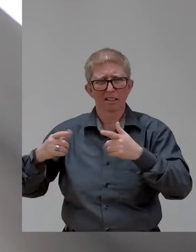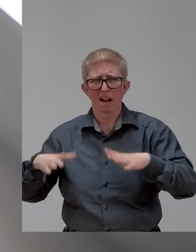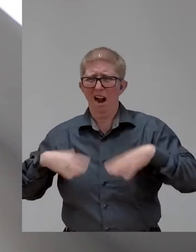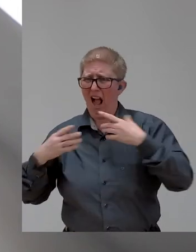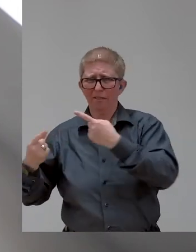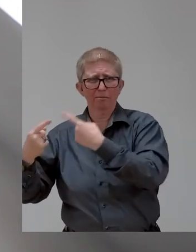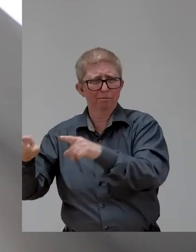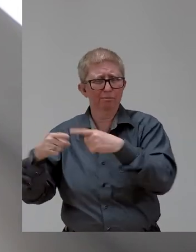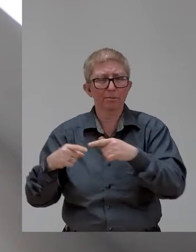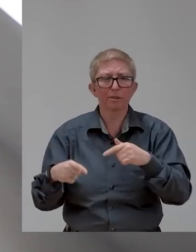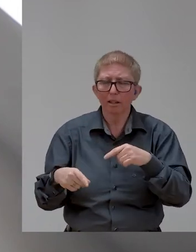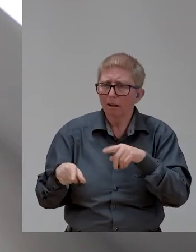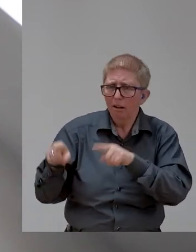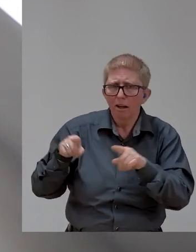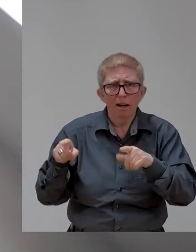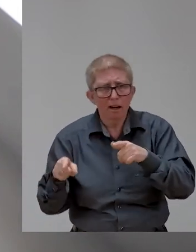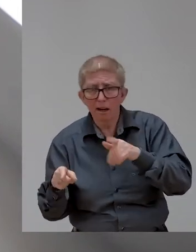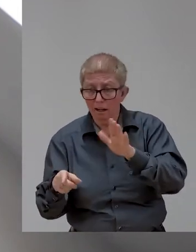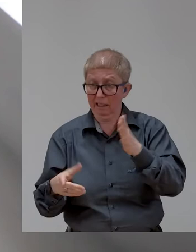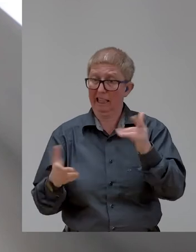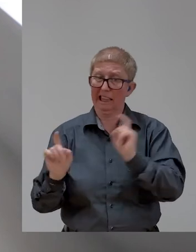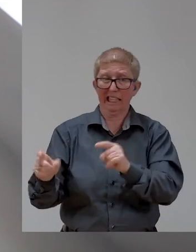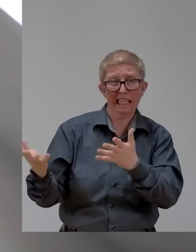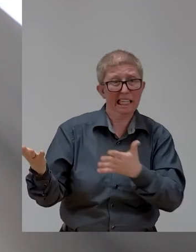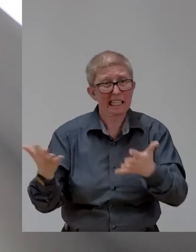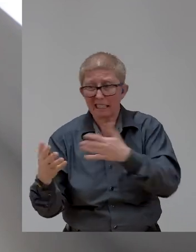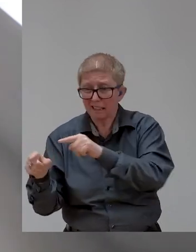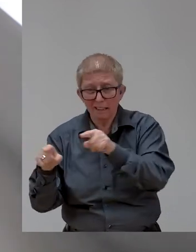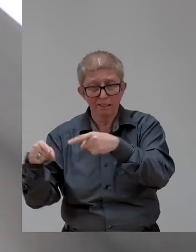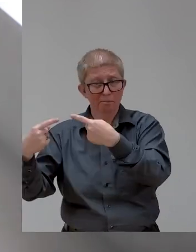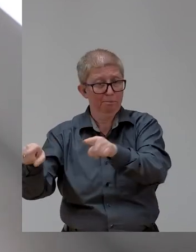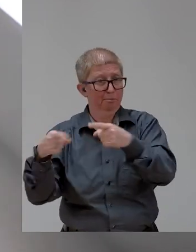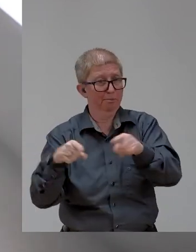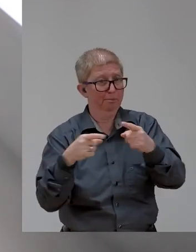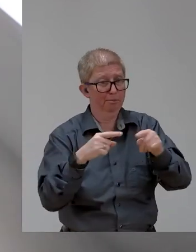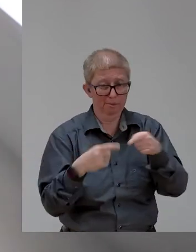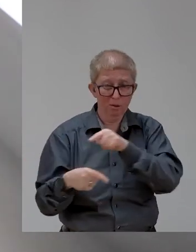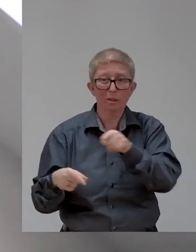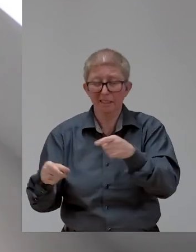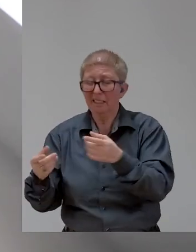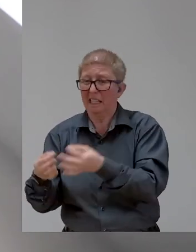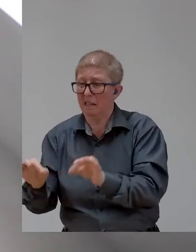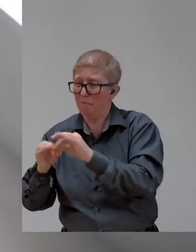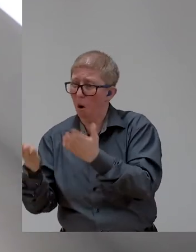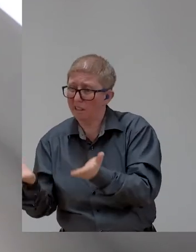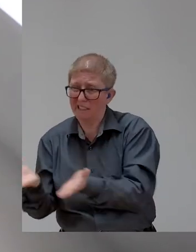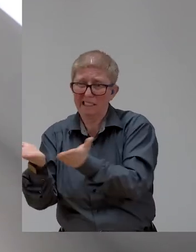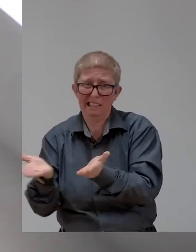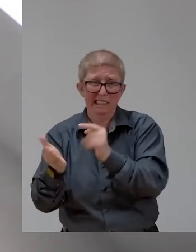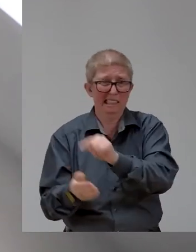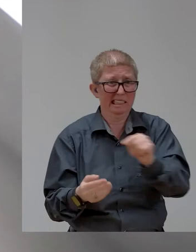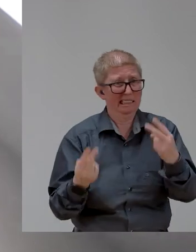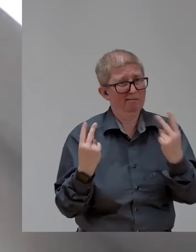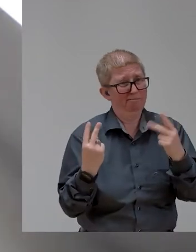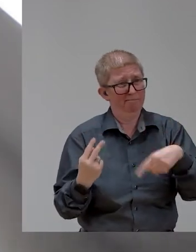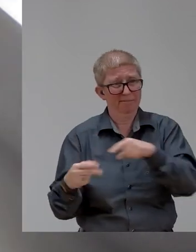with disability mirrors those other groups. So mainstreaming disability is for our members really understood